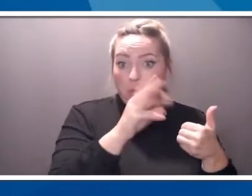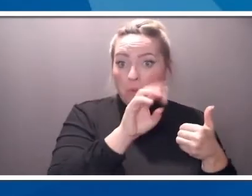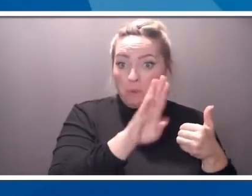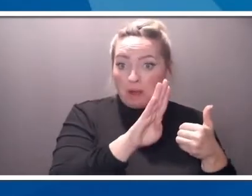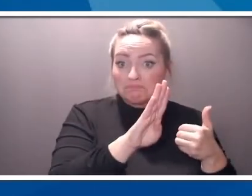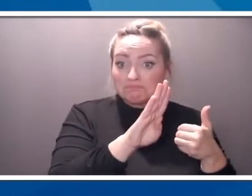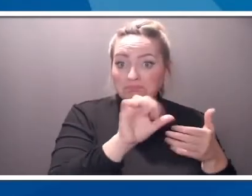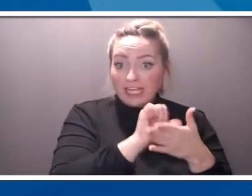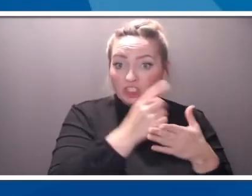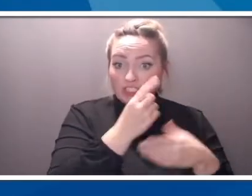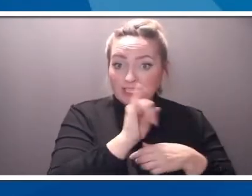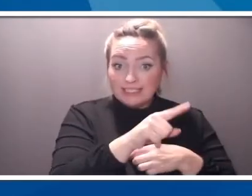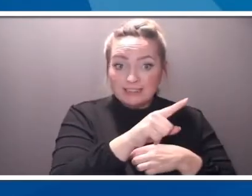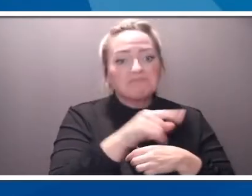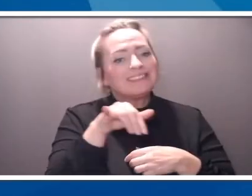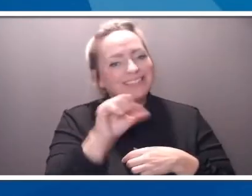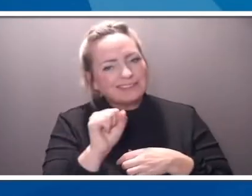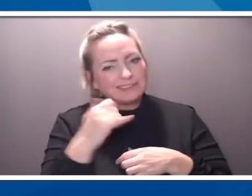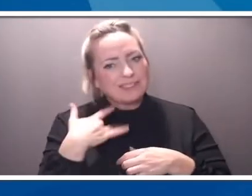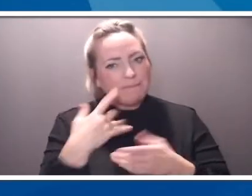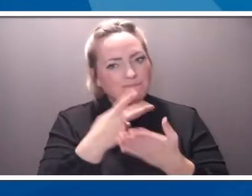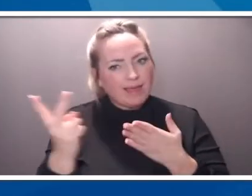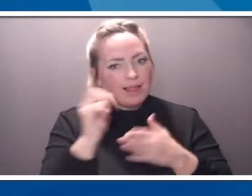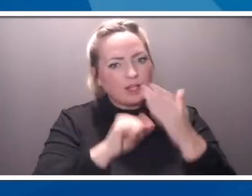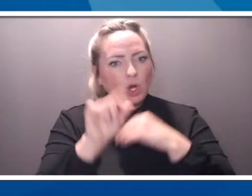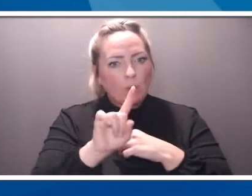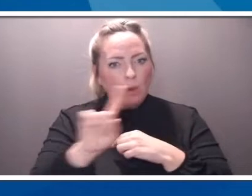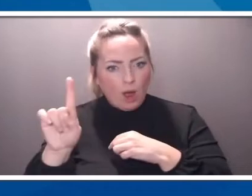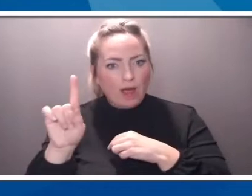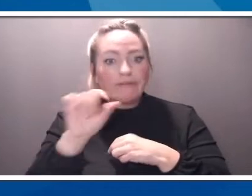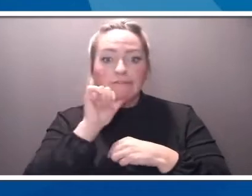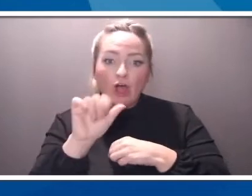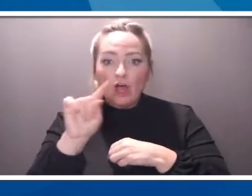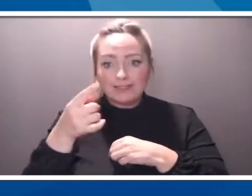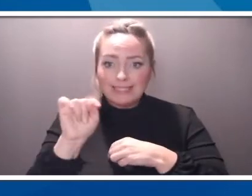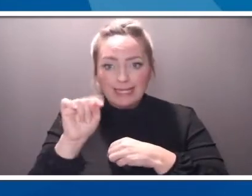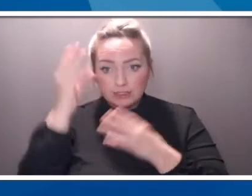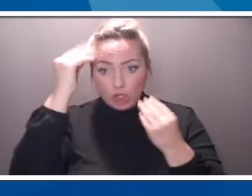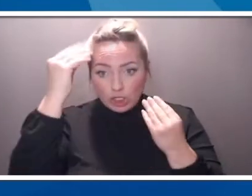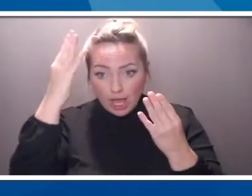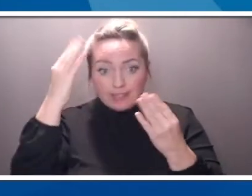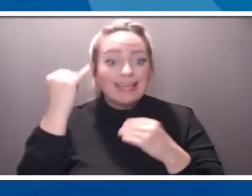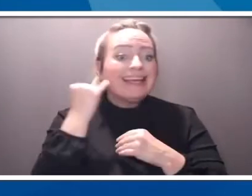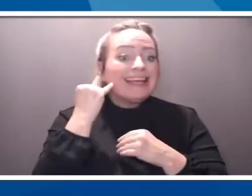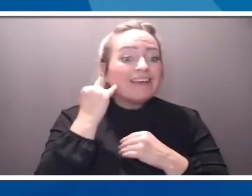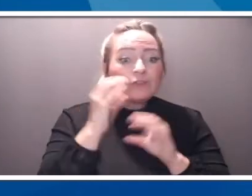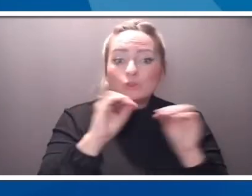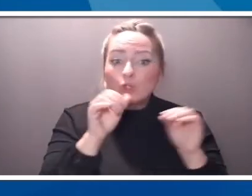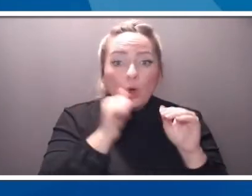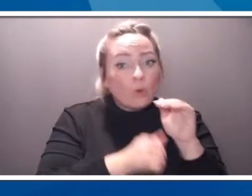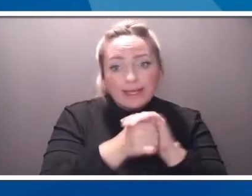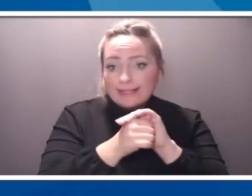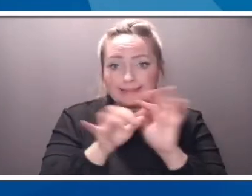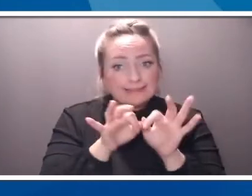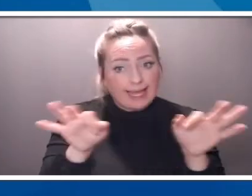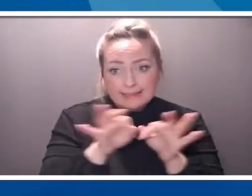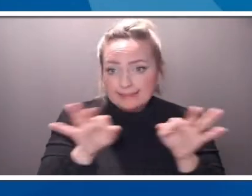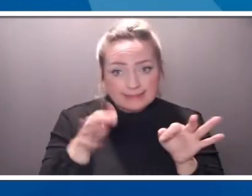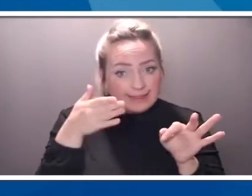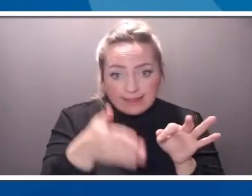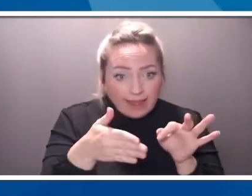page did this, yes, I would likely fail this under 111 non-text content if there is